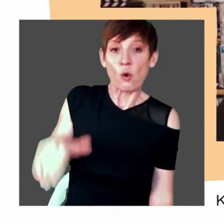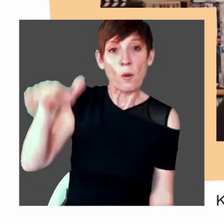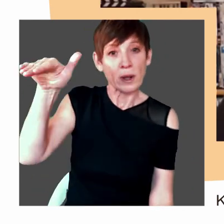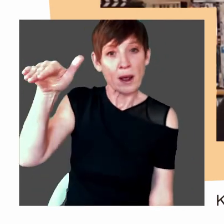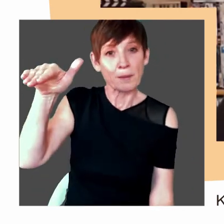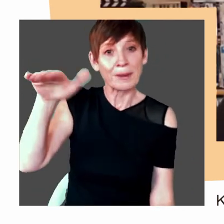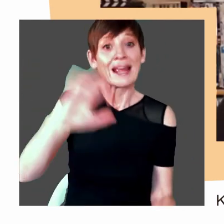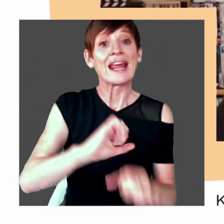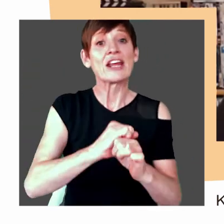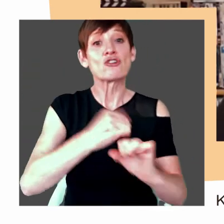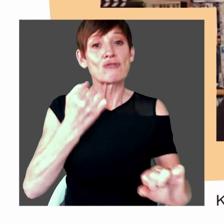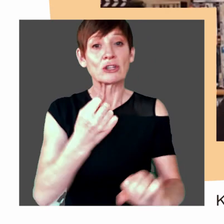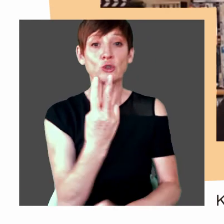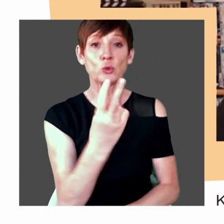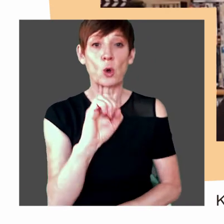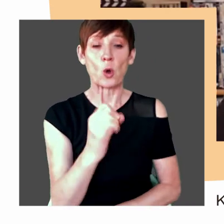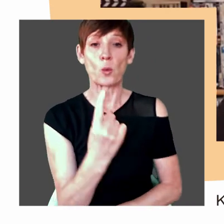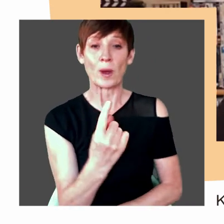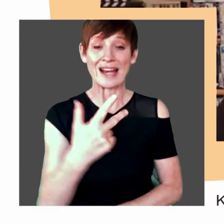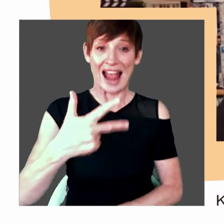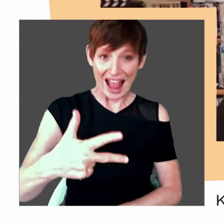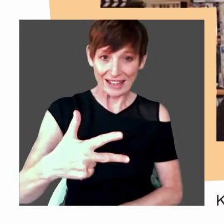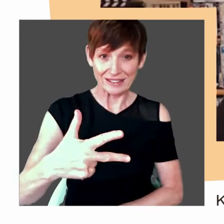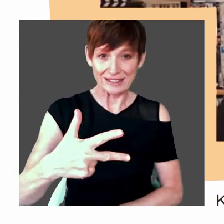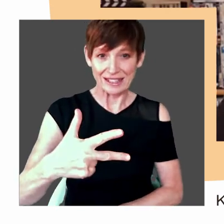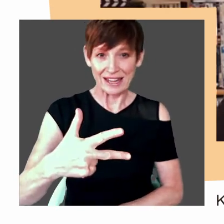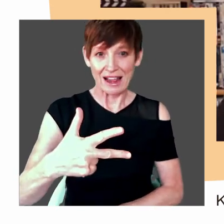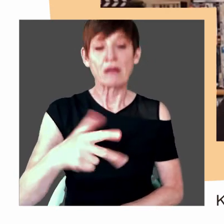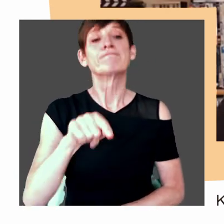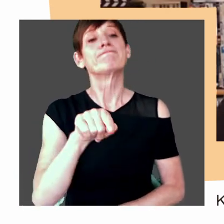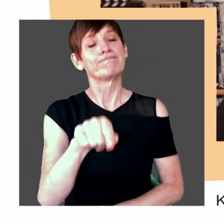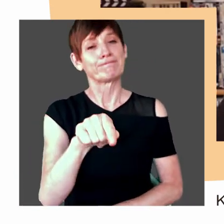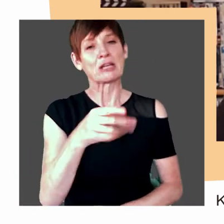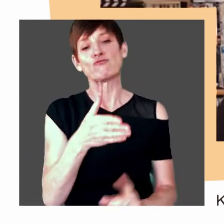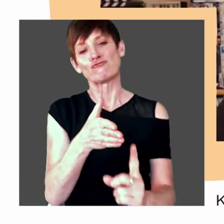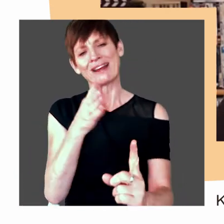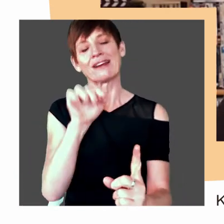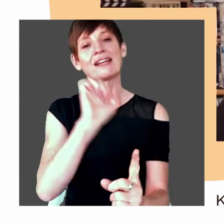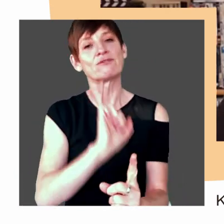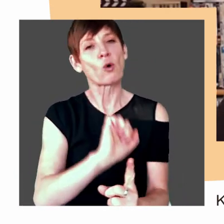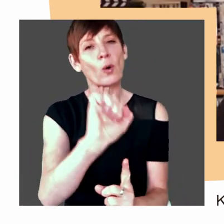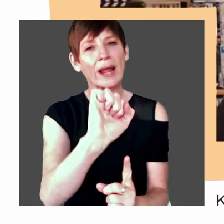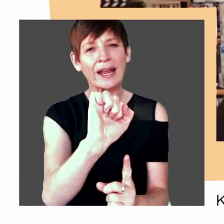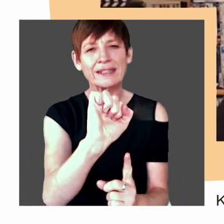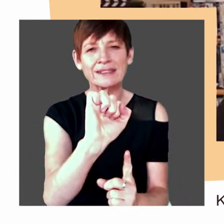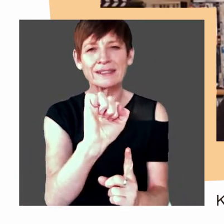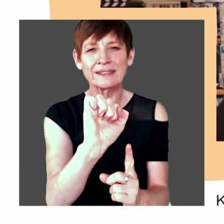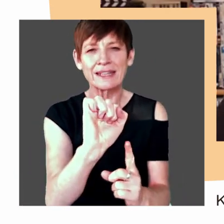graduated in 2018, he's gained recognition for his intricate leaf cuttings, and now his work appears in